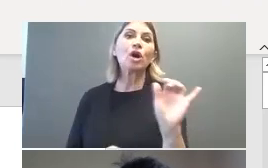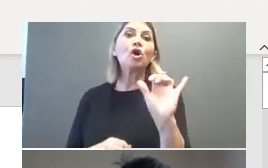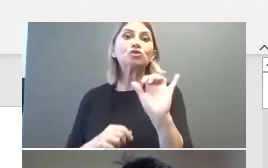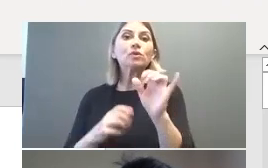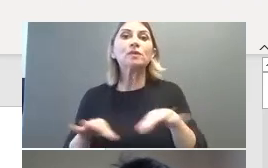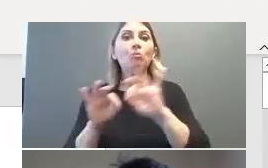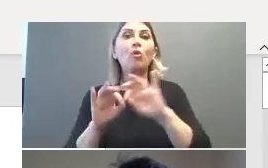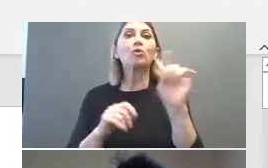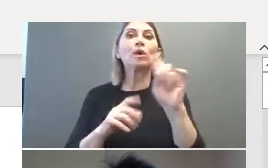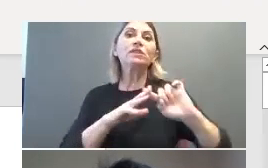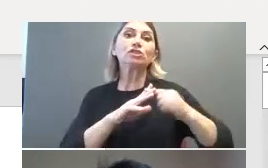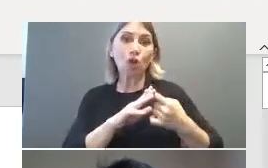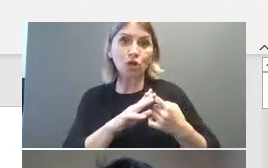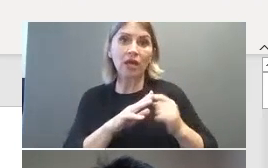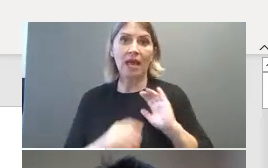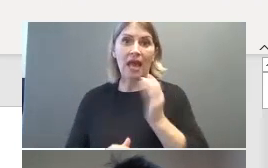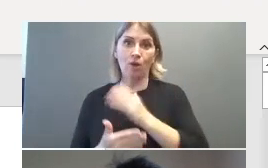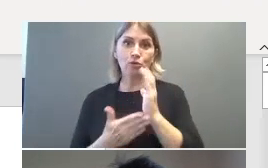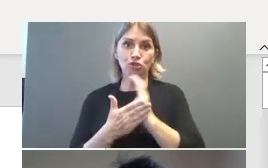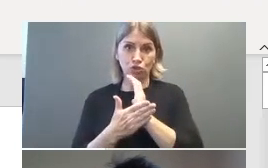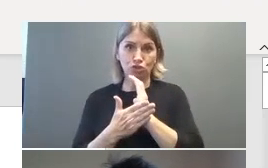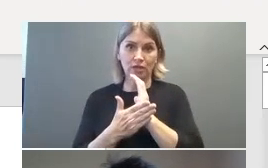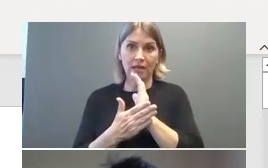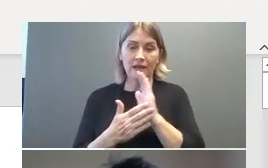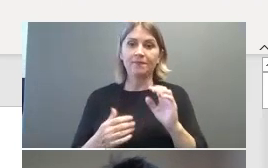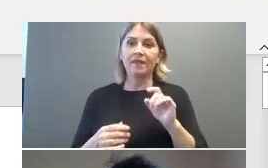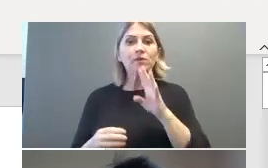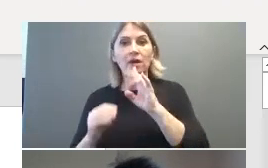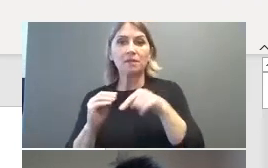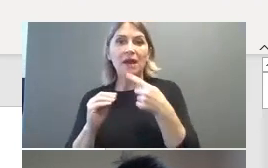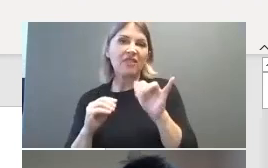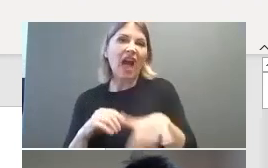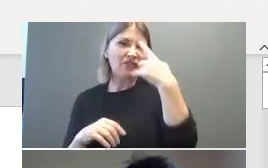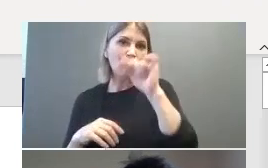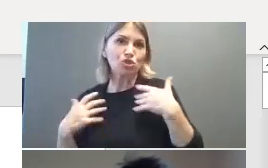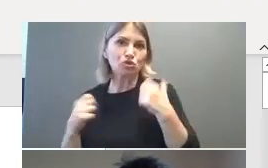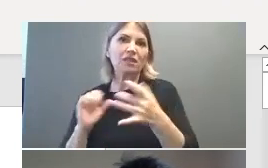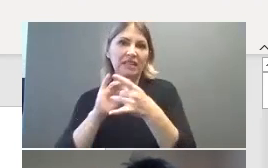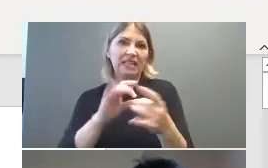our search, and we'll come to this when we talk about strongly connected components, but you are right.